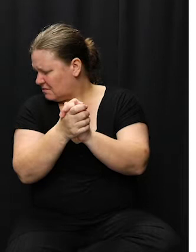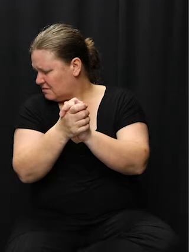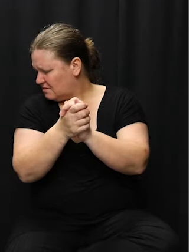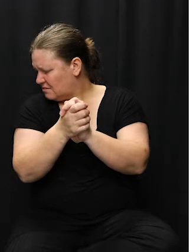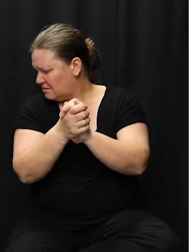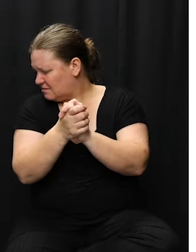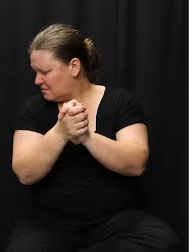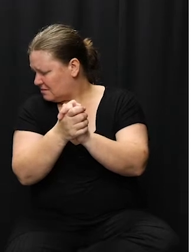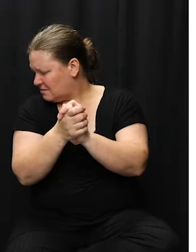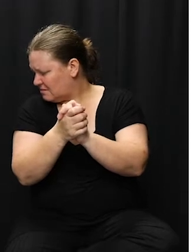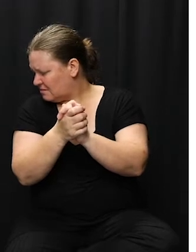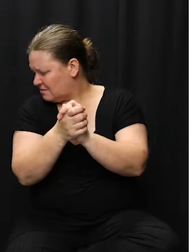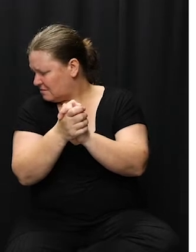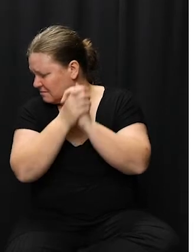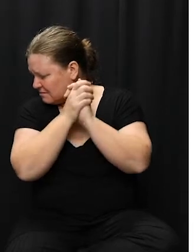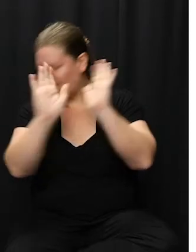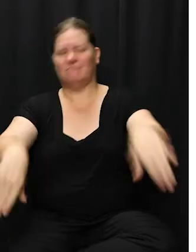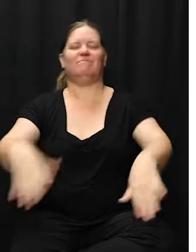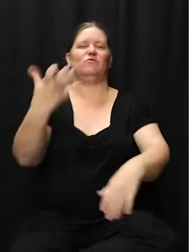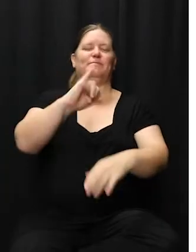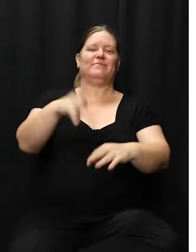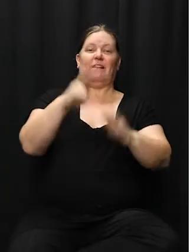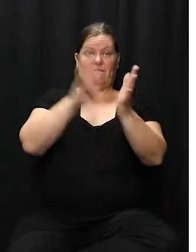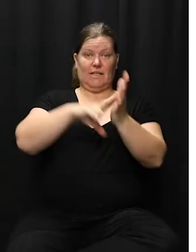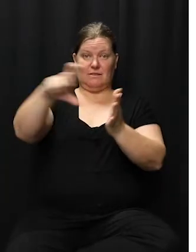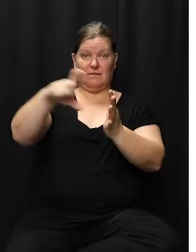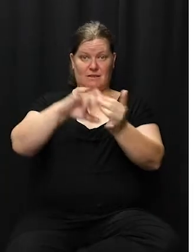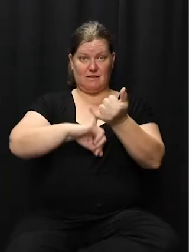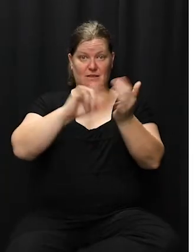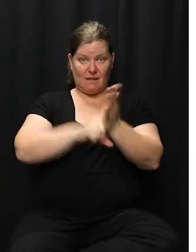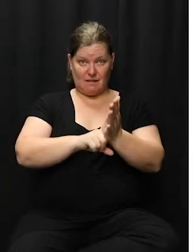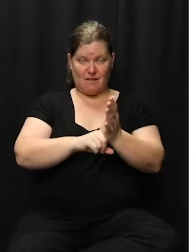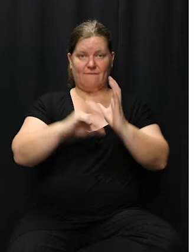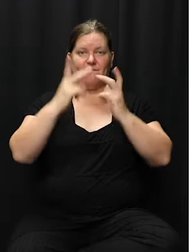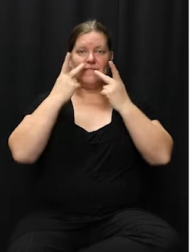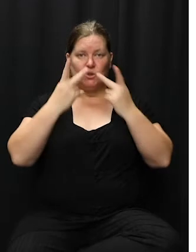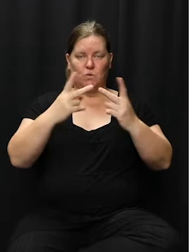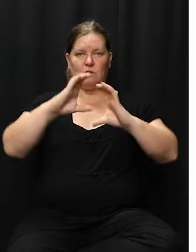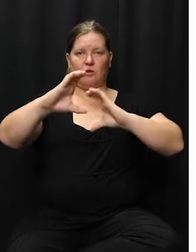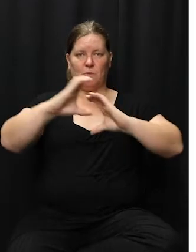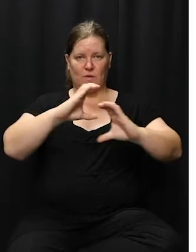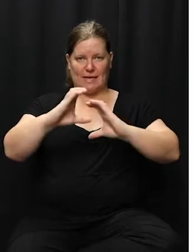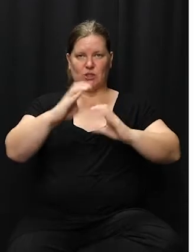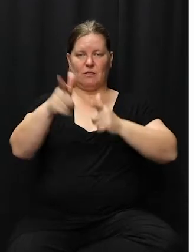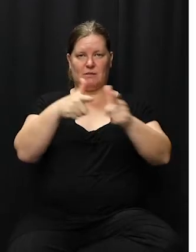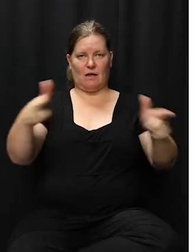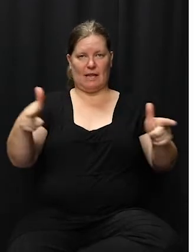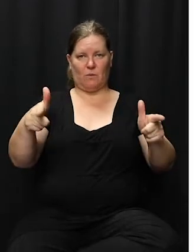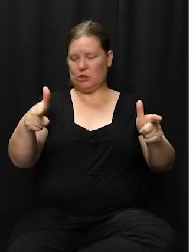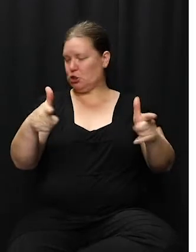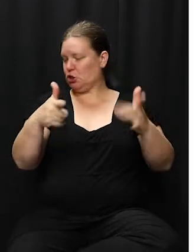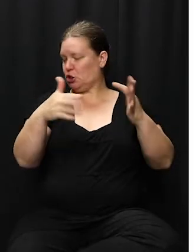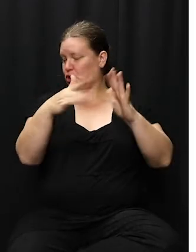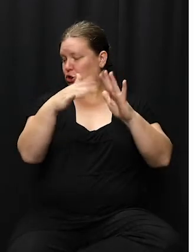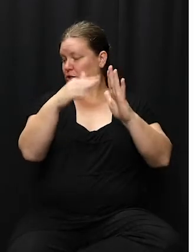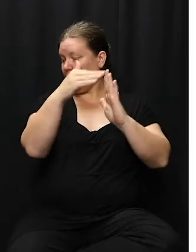the visual VCSL, visual communication and sign language checklist.